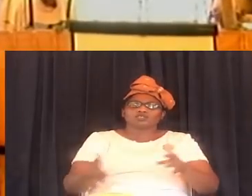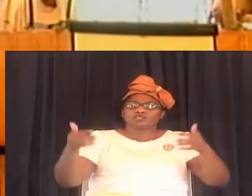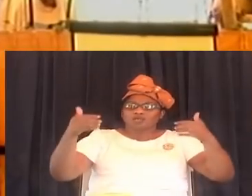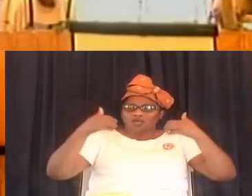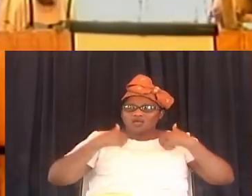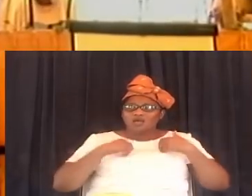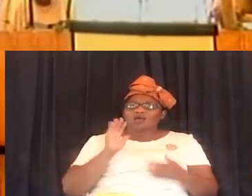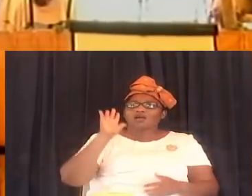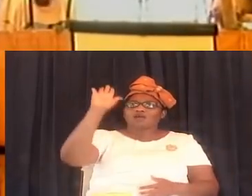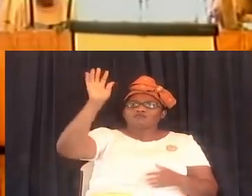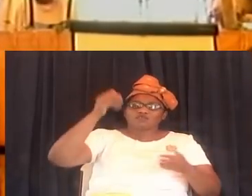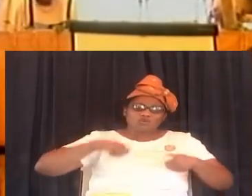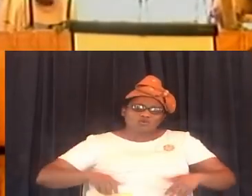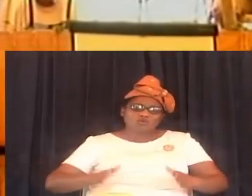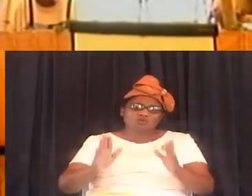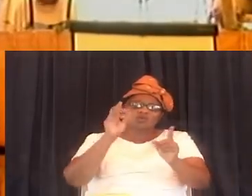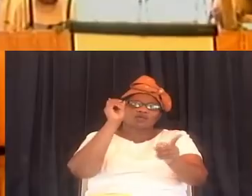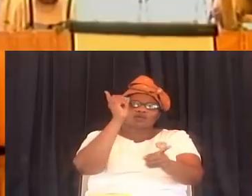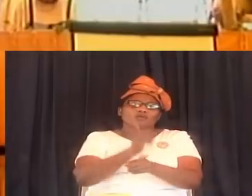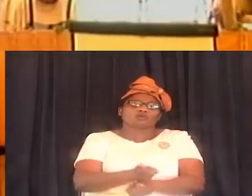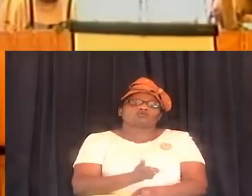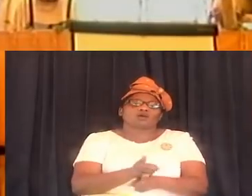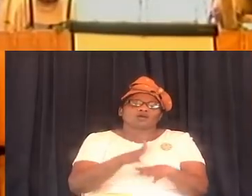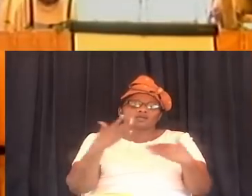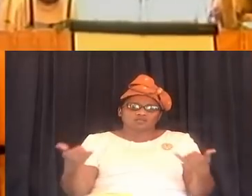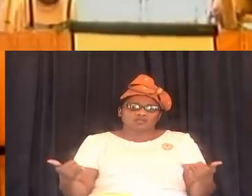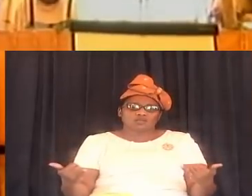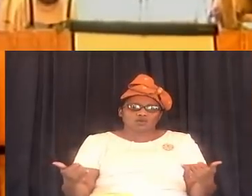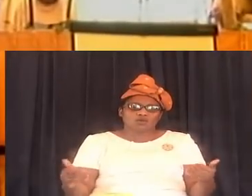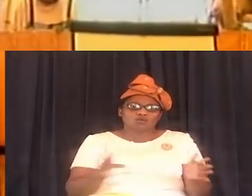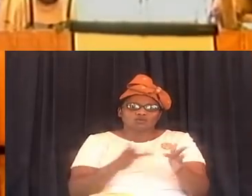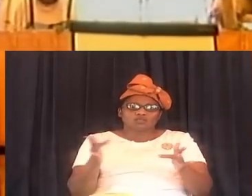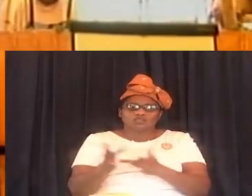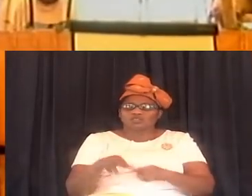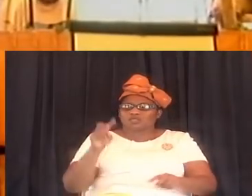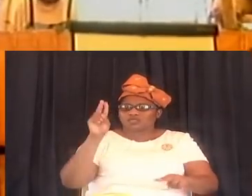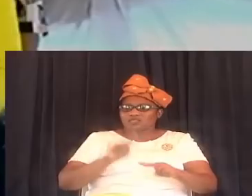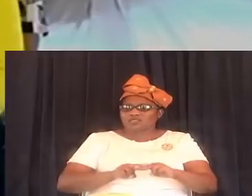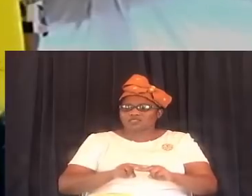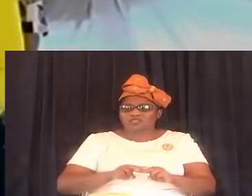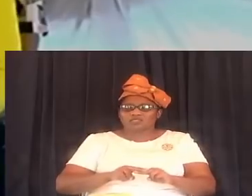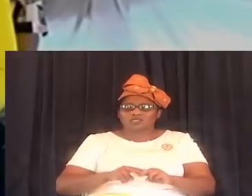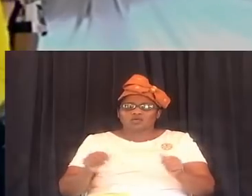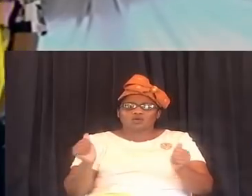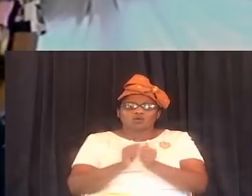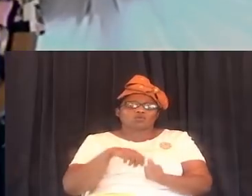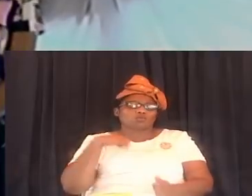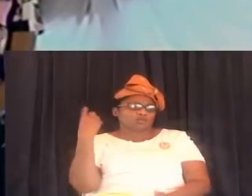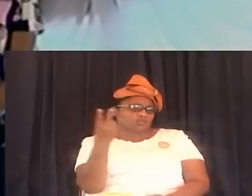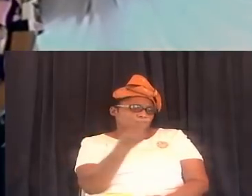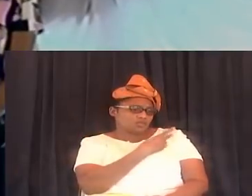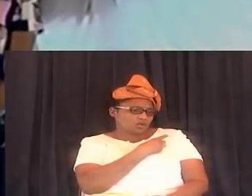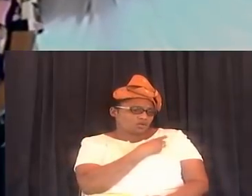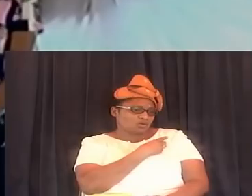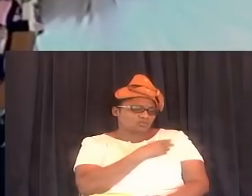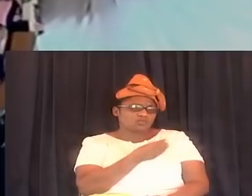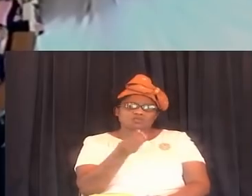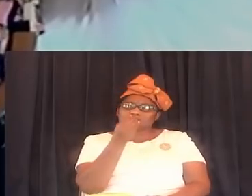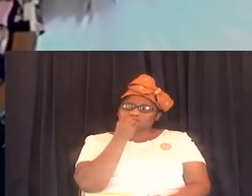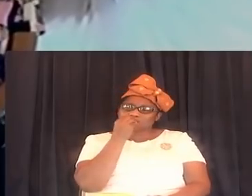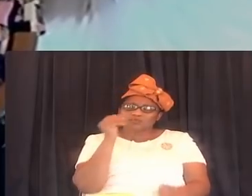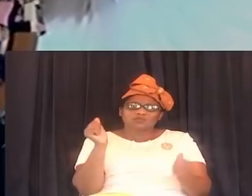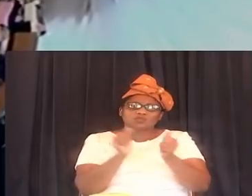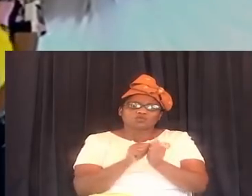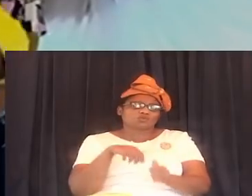us. Dwell with us. Sit and dine with us. Reason with us and minister to us as we give you